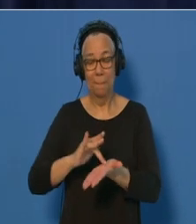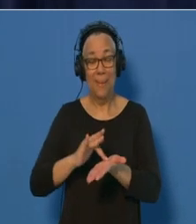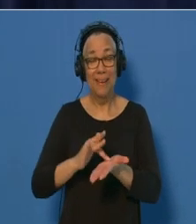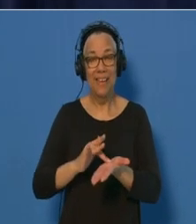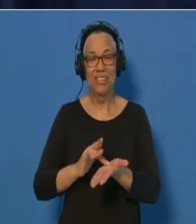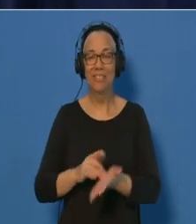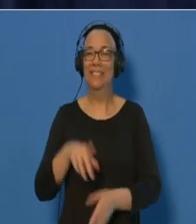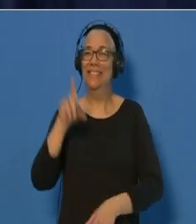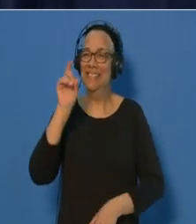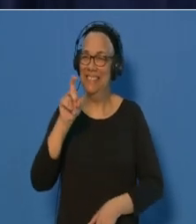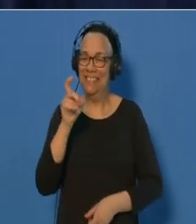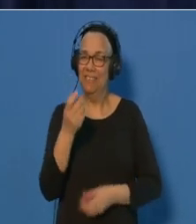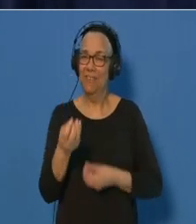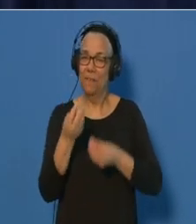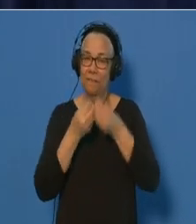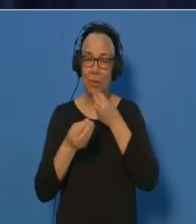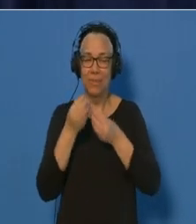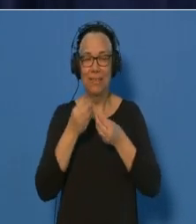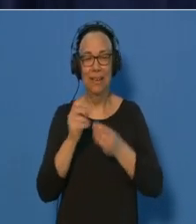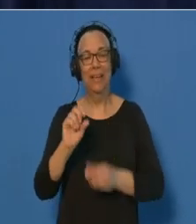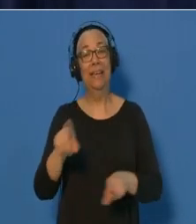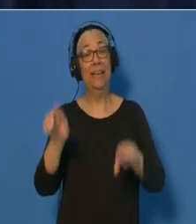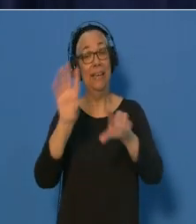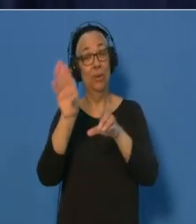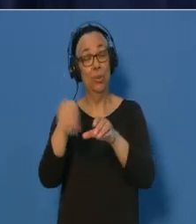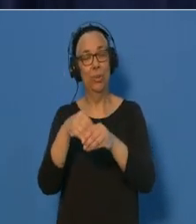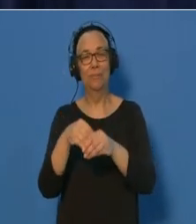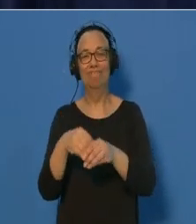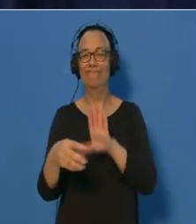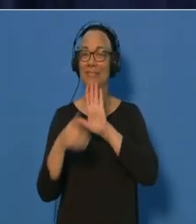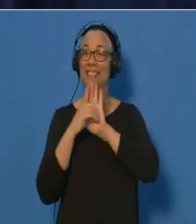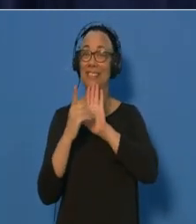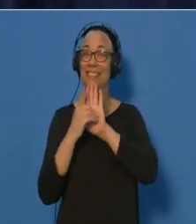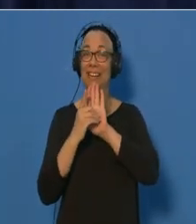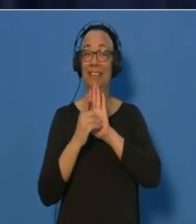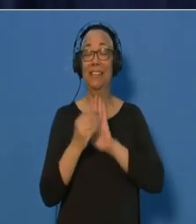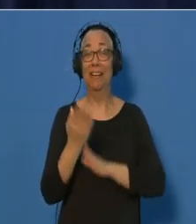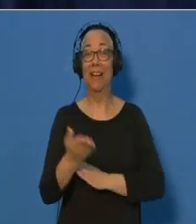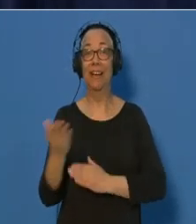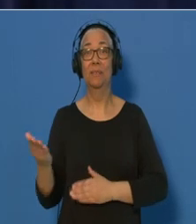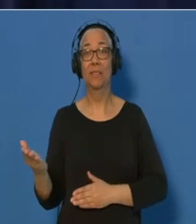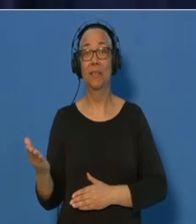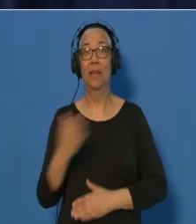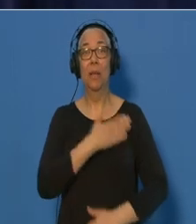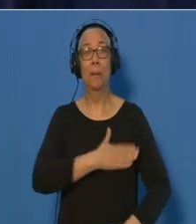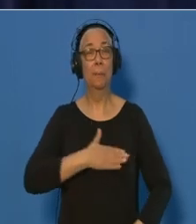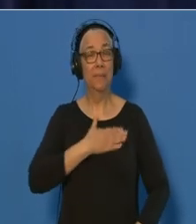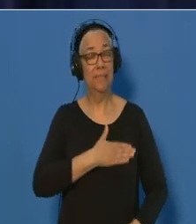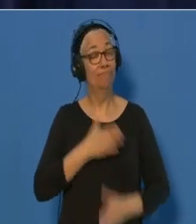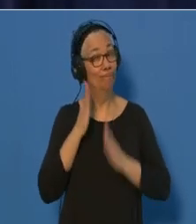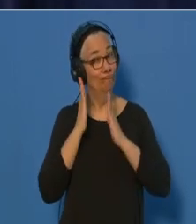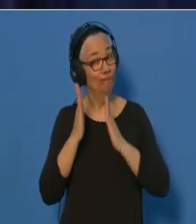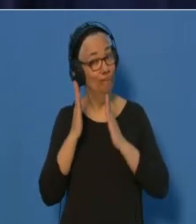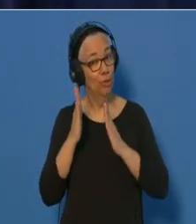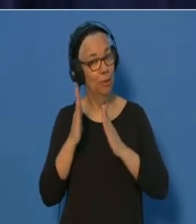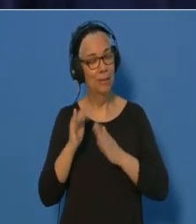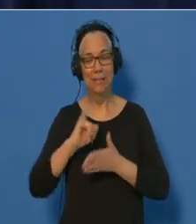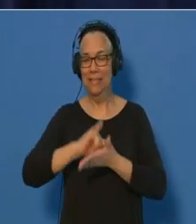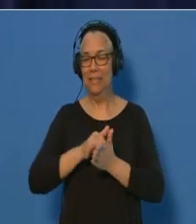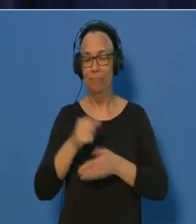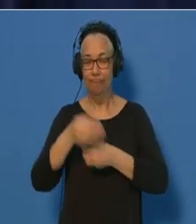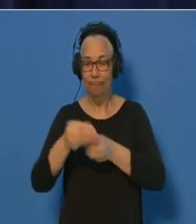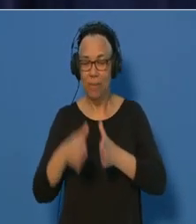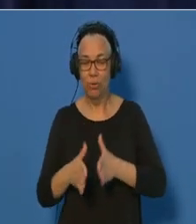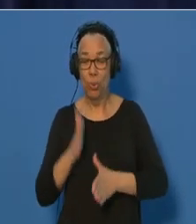essential foods, inclusive of any special dietary items. Please note that the essential packages will be